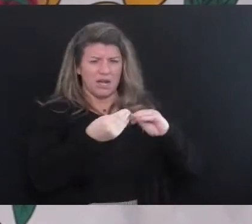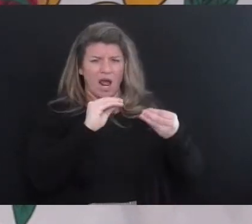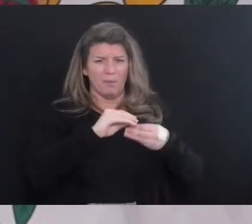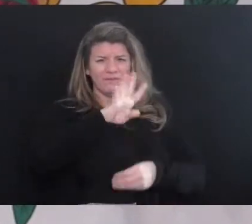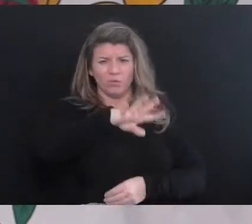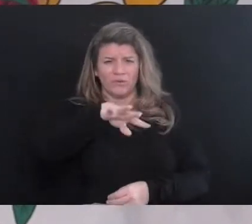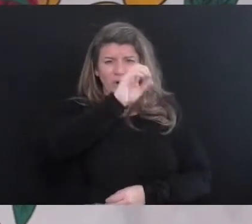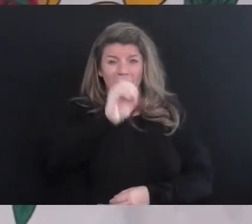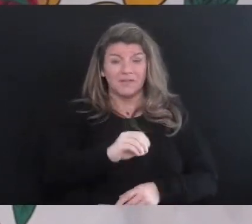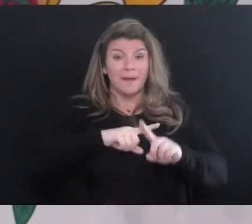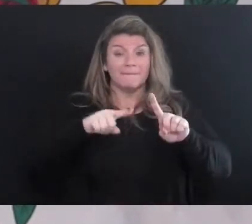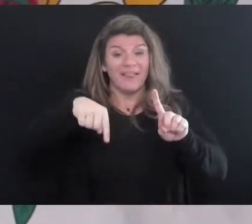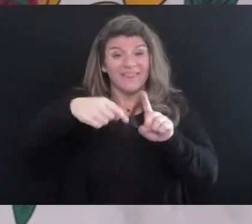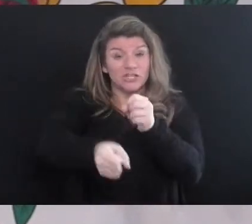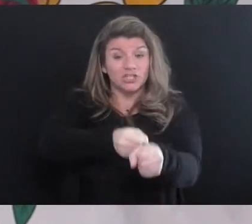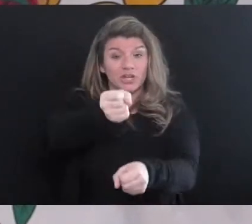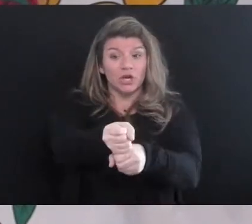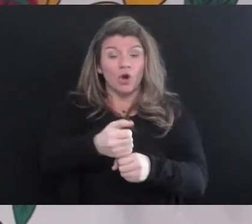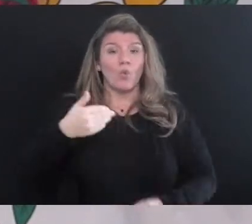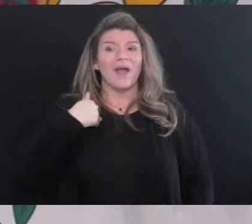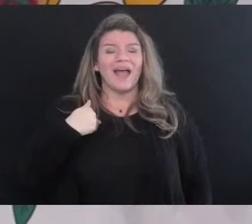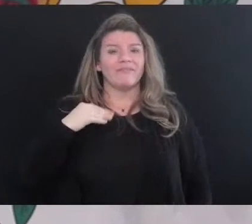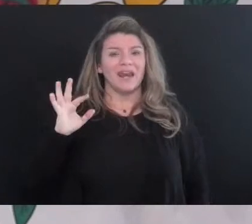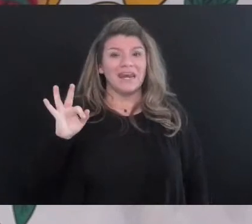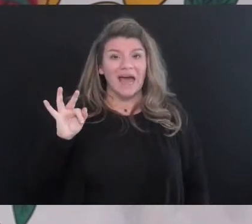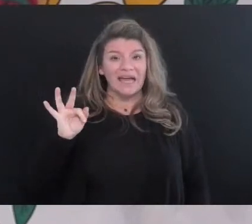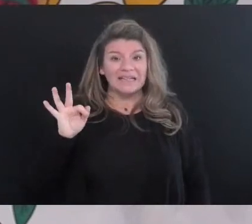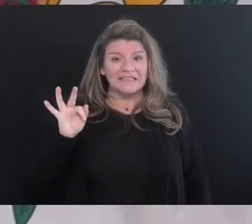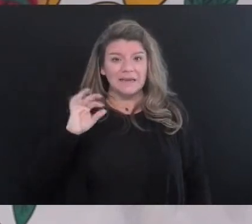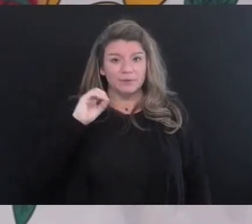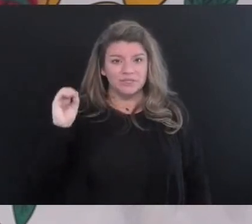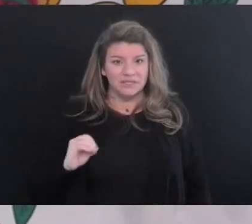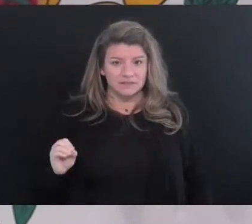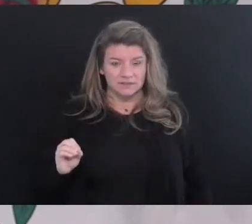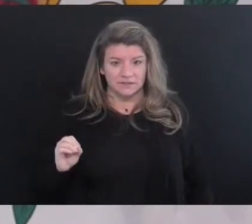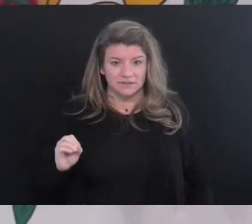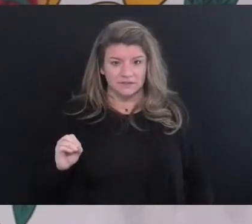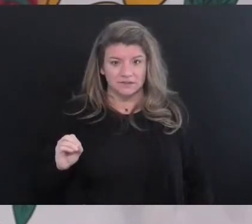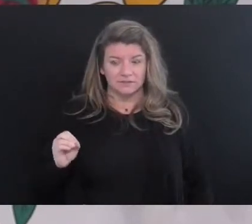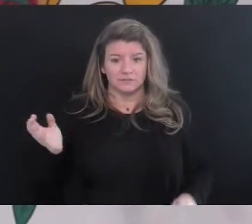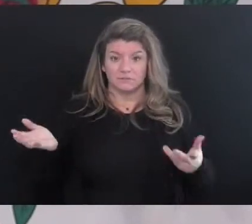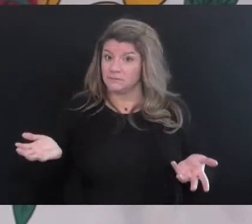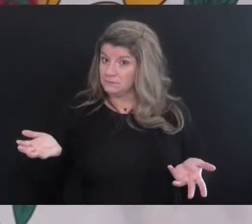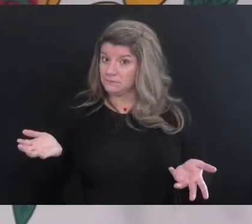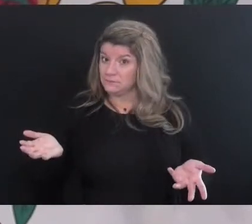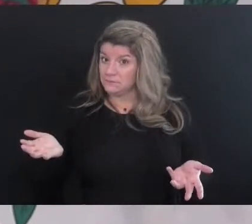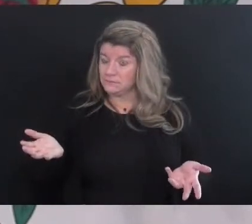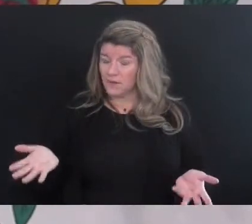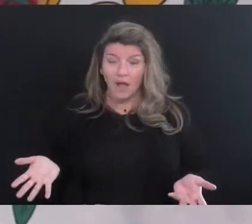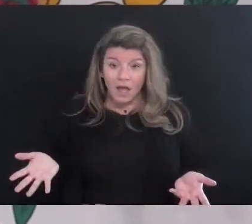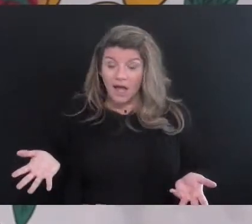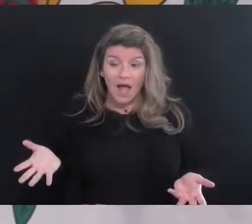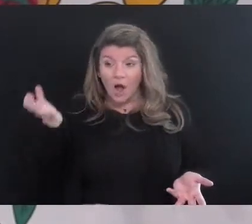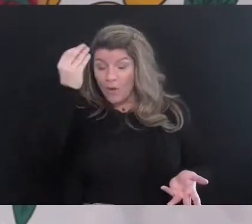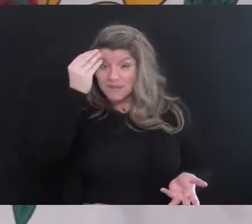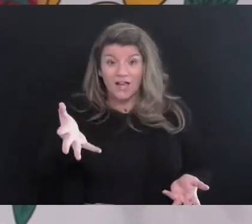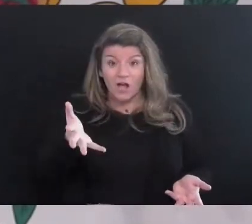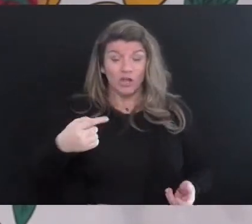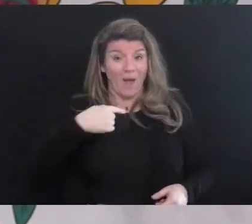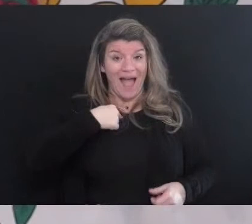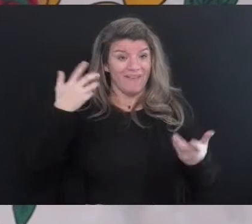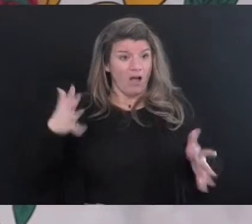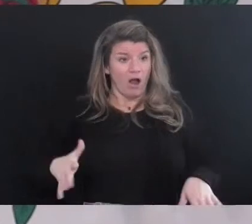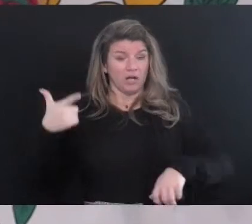But now this year, we have 19% that have a flu vaccine. I want to tell you without any question, I've taken the